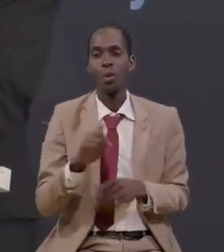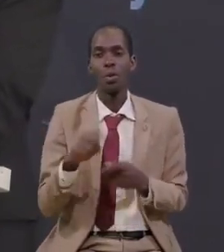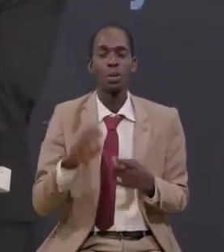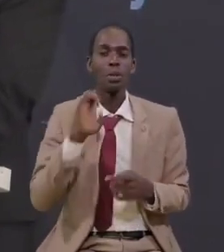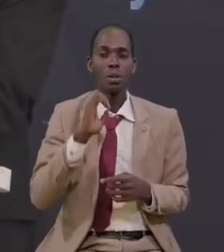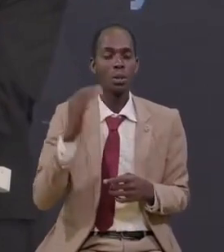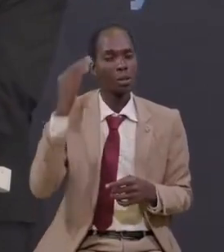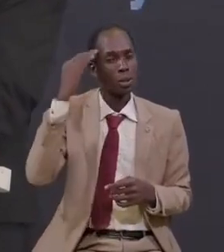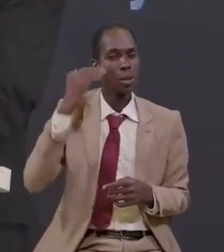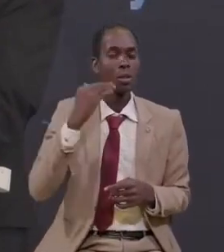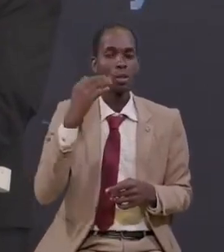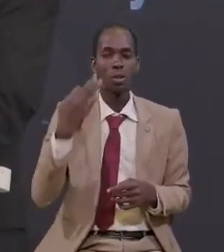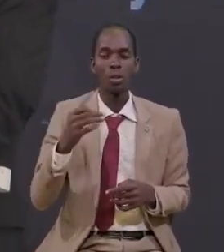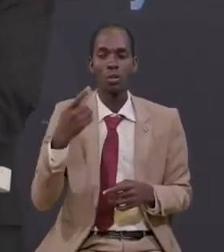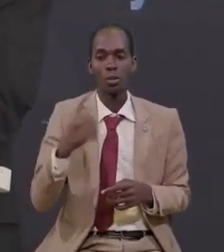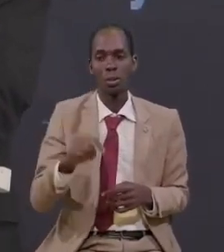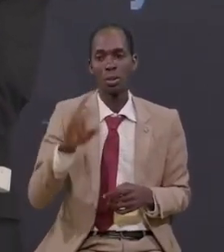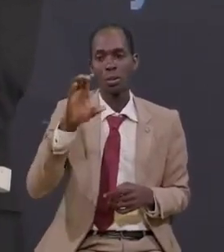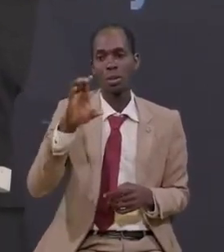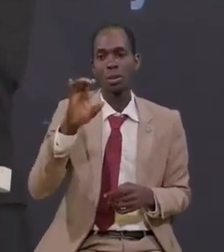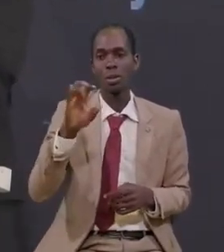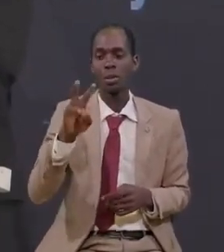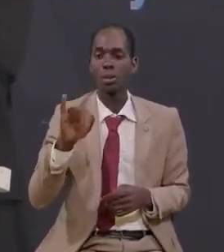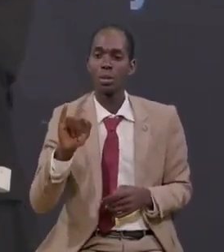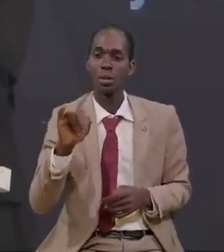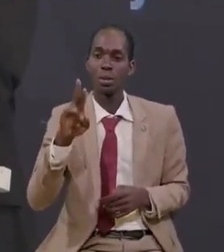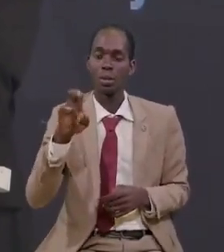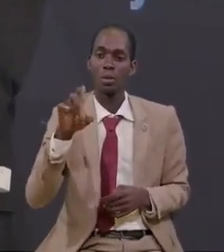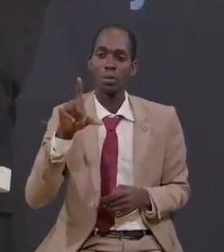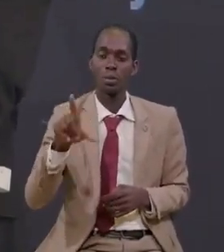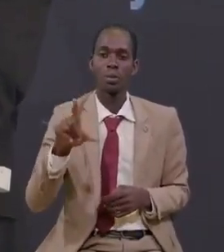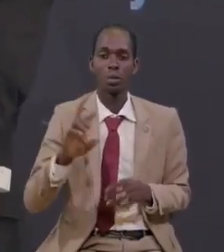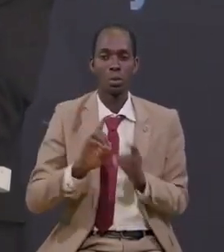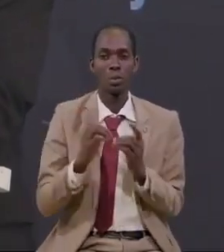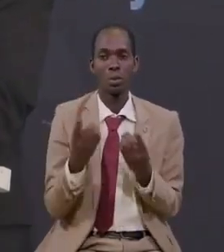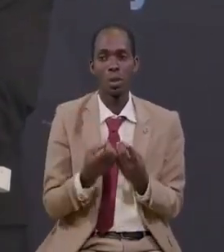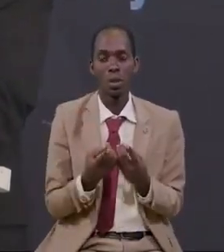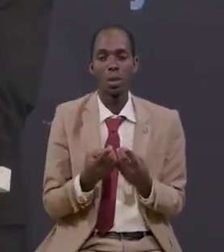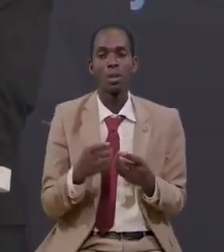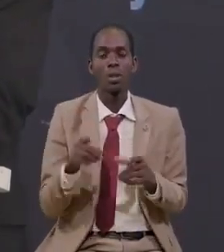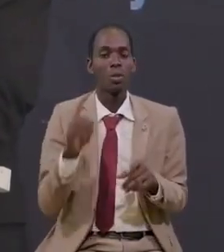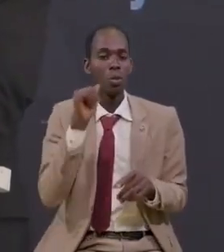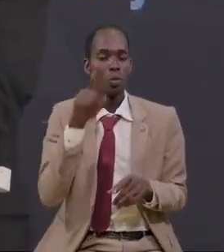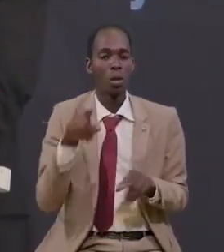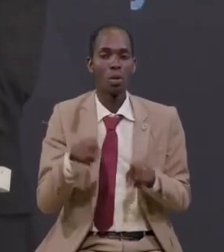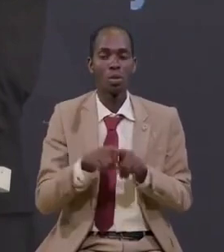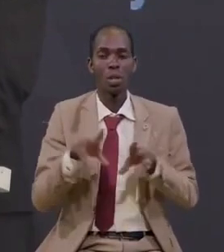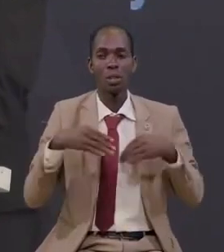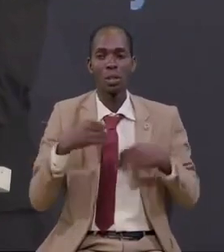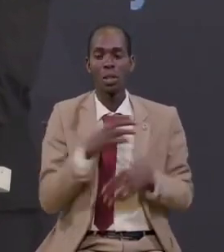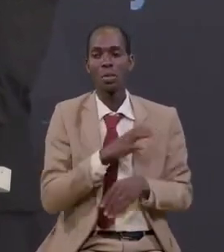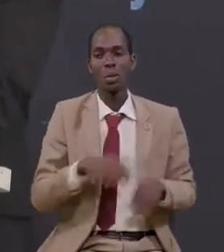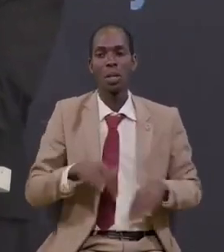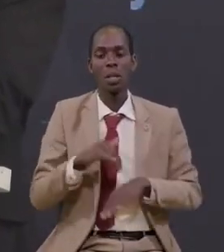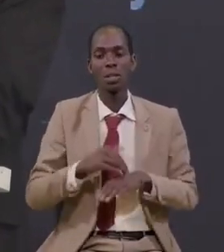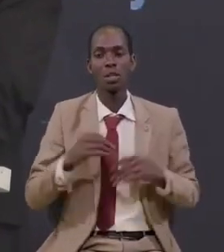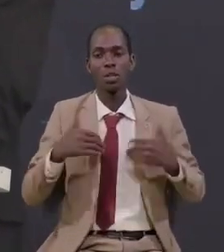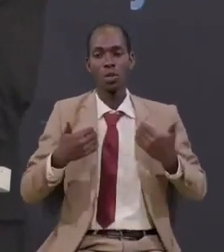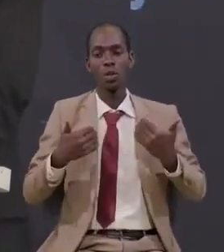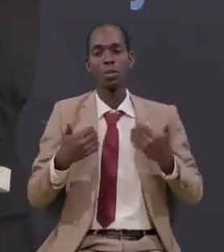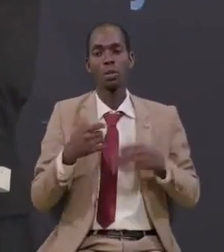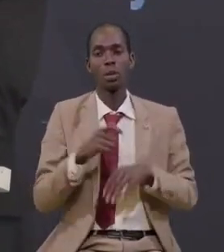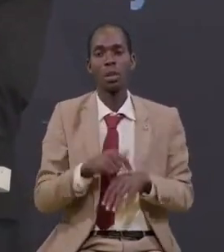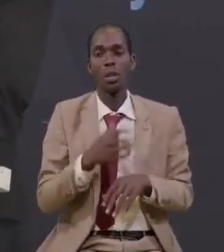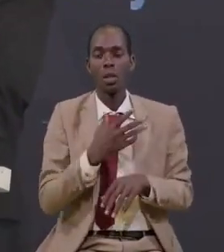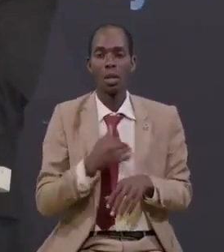Department. Sister Onoha received Christ as her savior as a teenager and was mentored as a youth choir member in Deeper